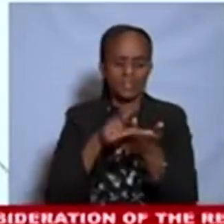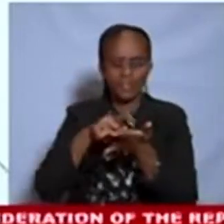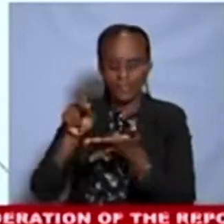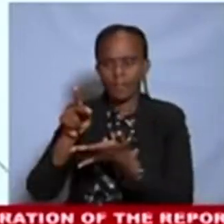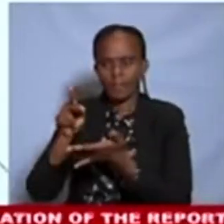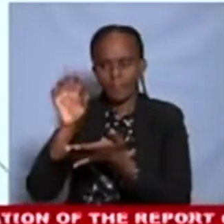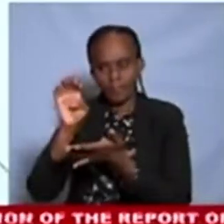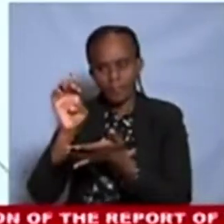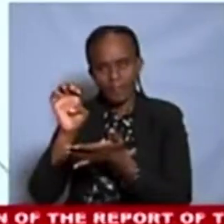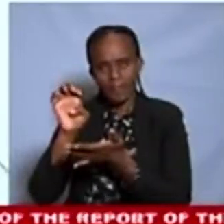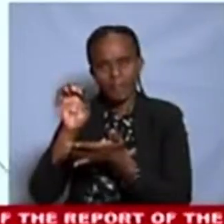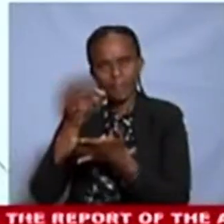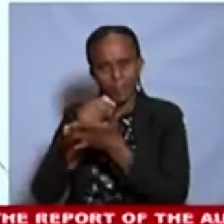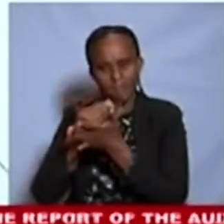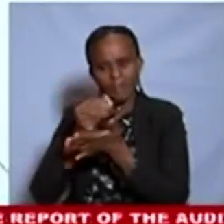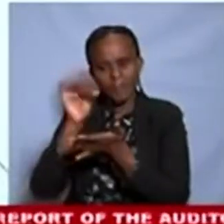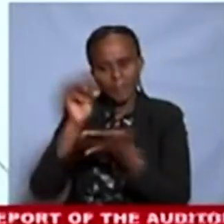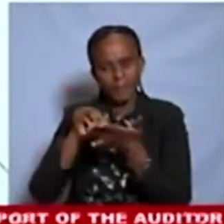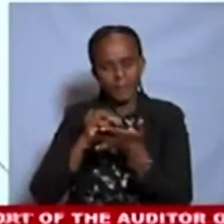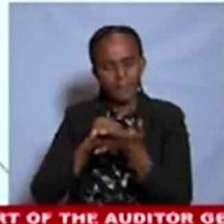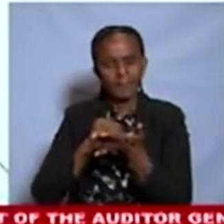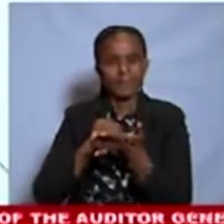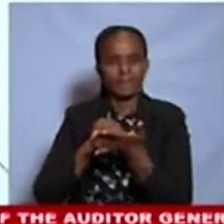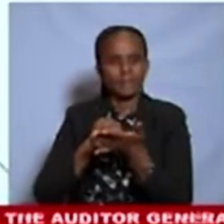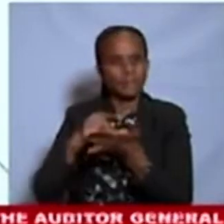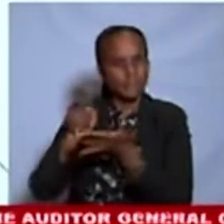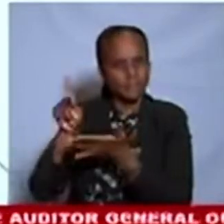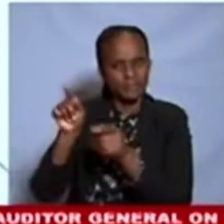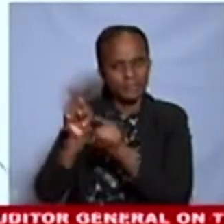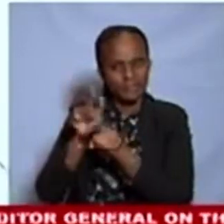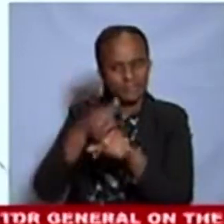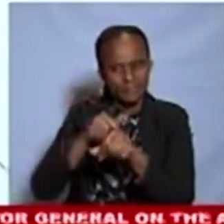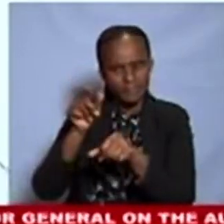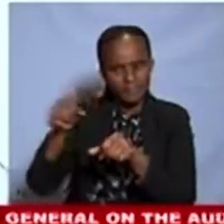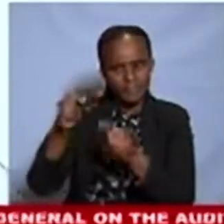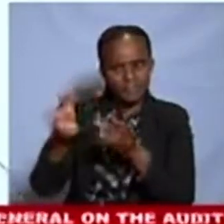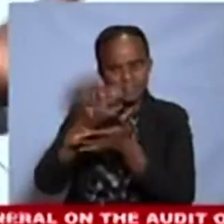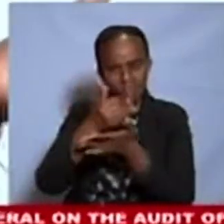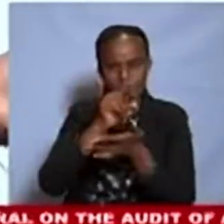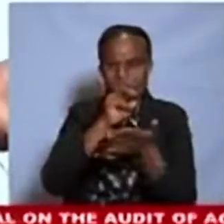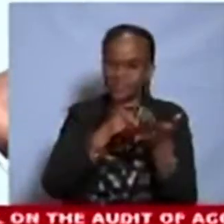equalization fund of 8 million. And